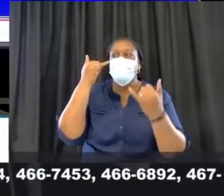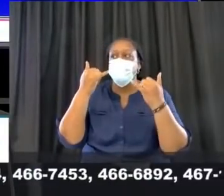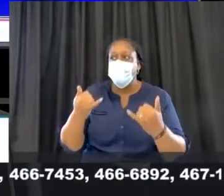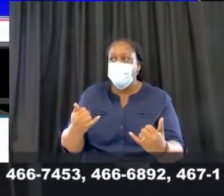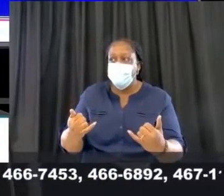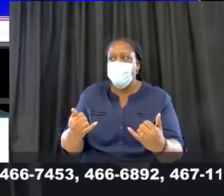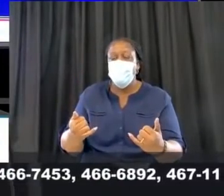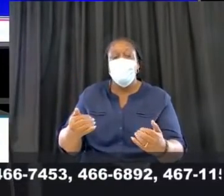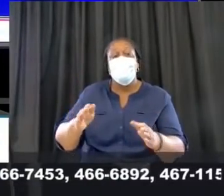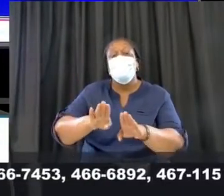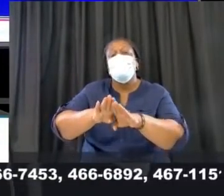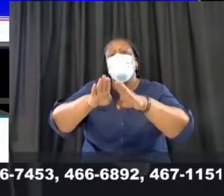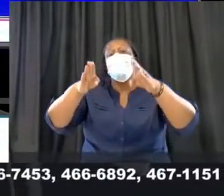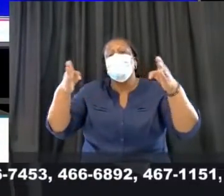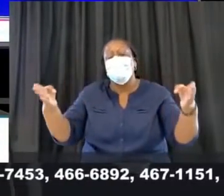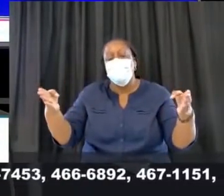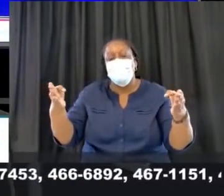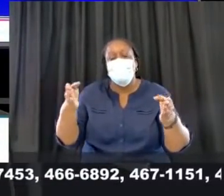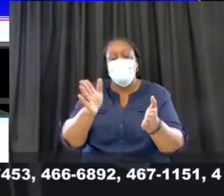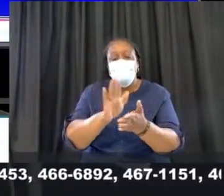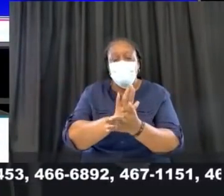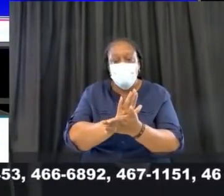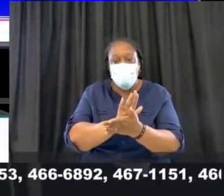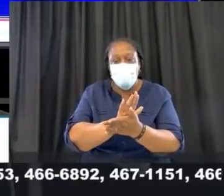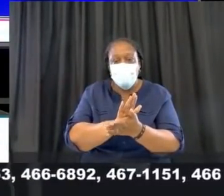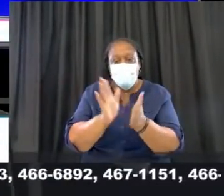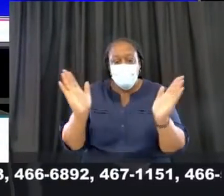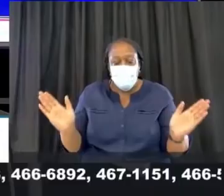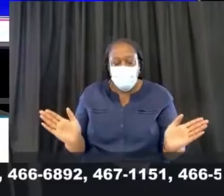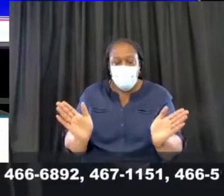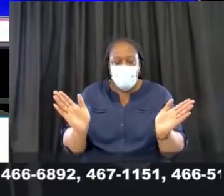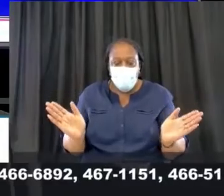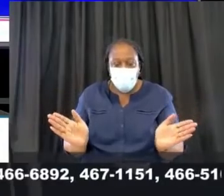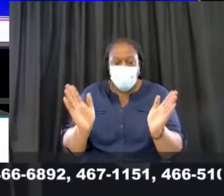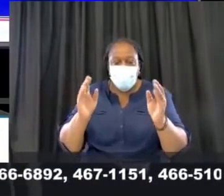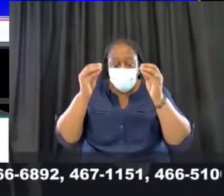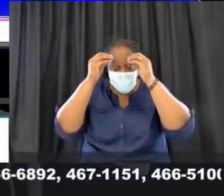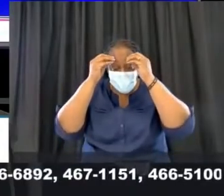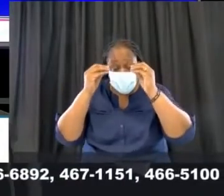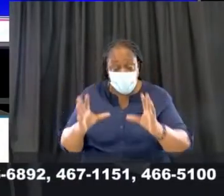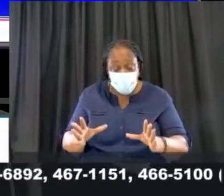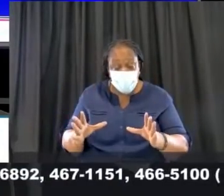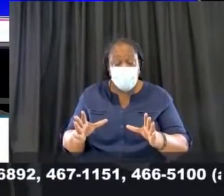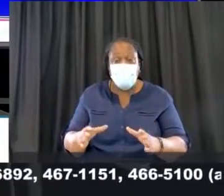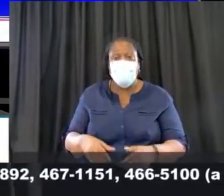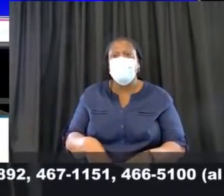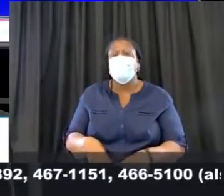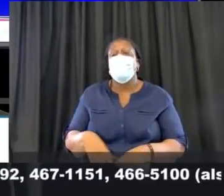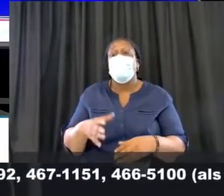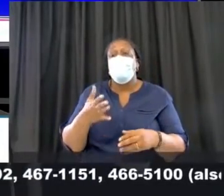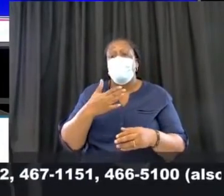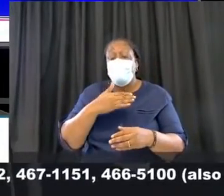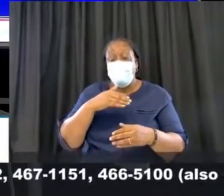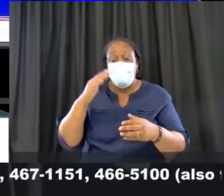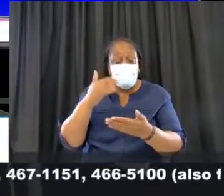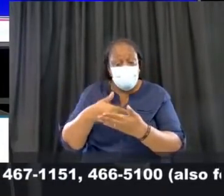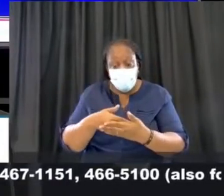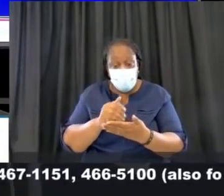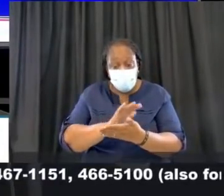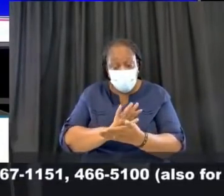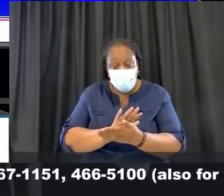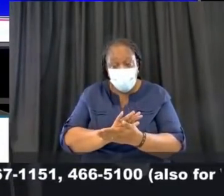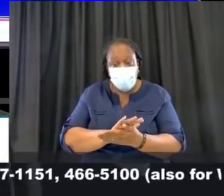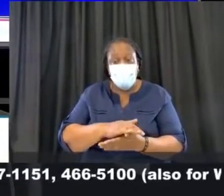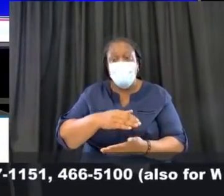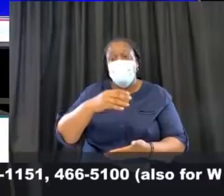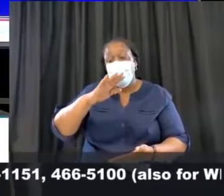want to encourage all the teachers out there, and by extension, all the essential workers, to make sure that you go forward and get vaccinated.